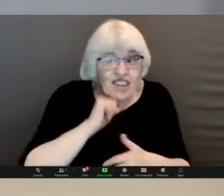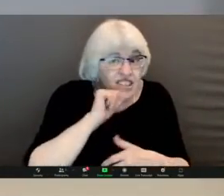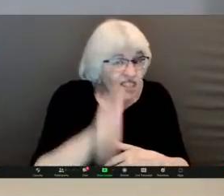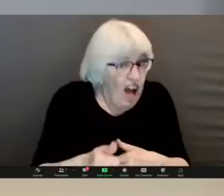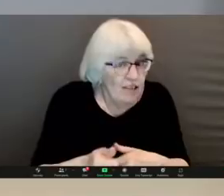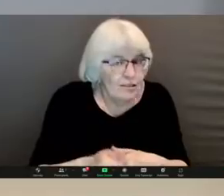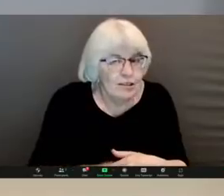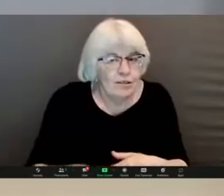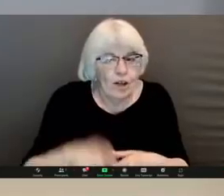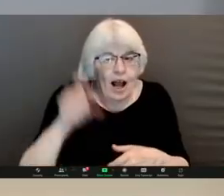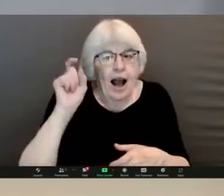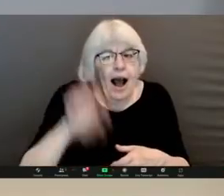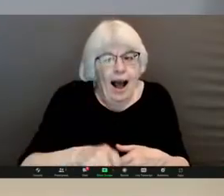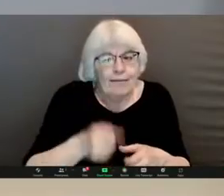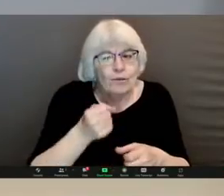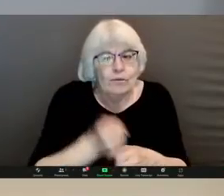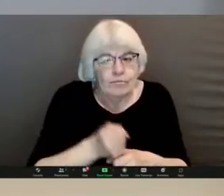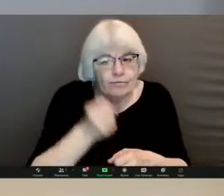team.